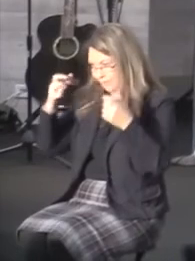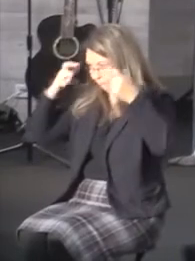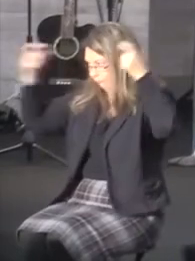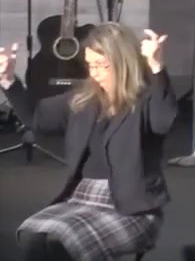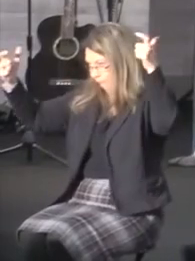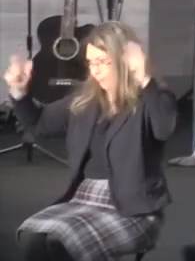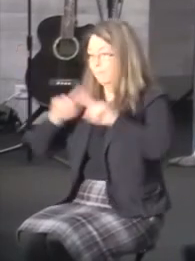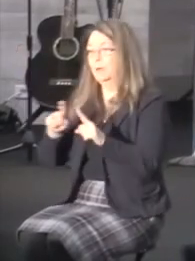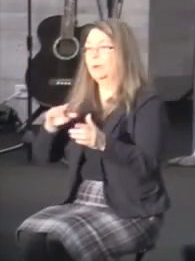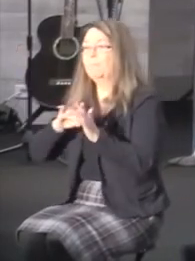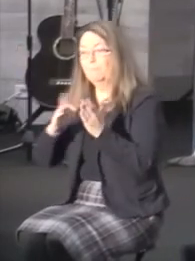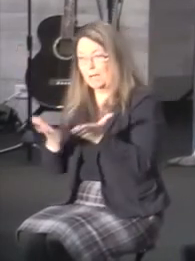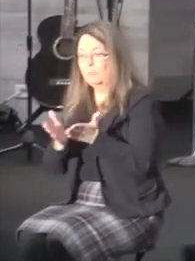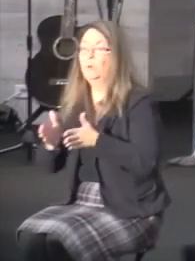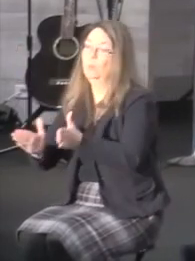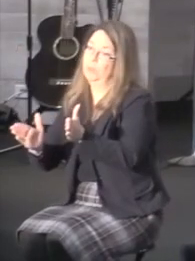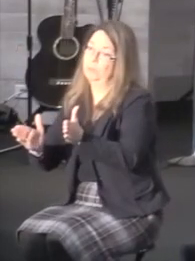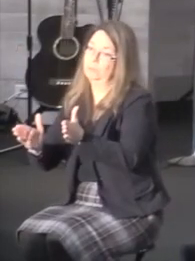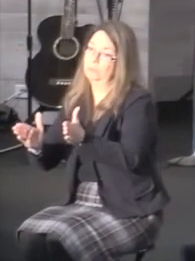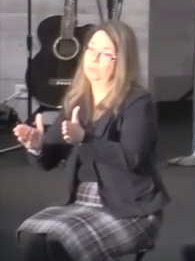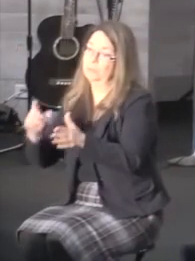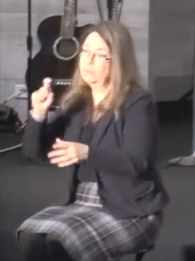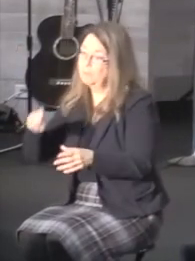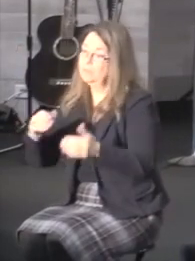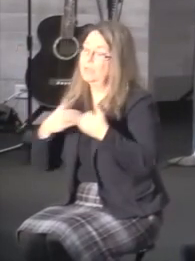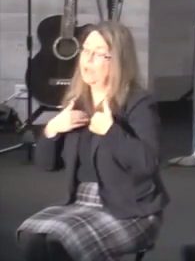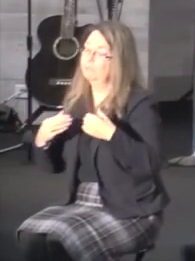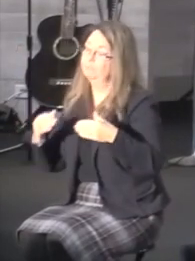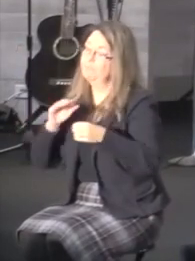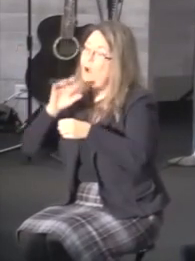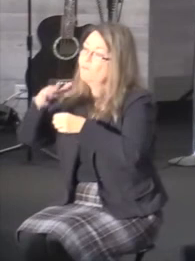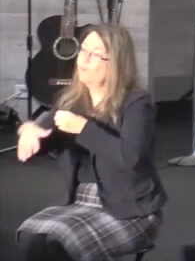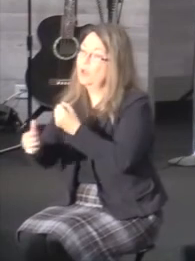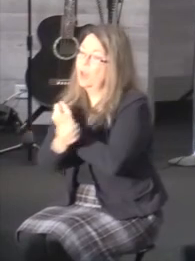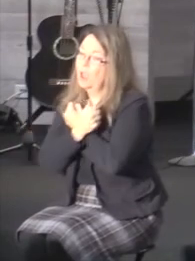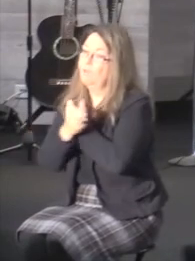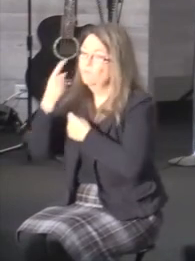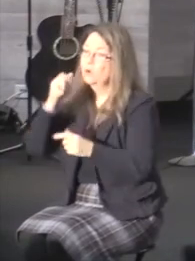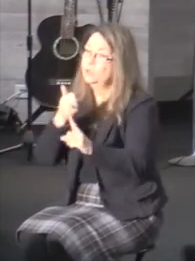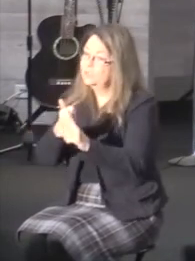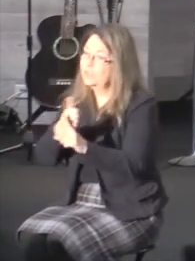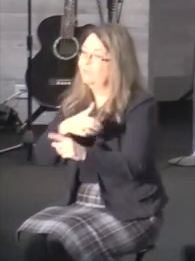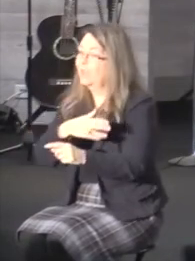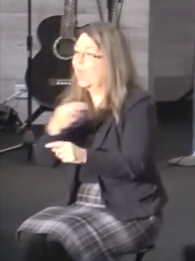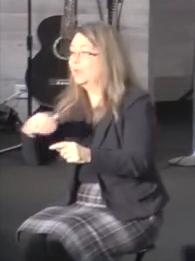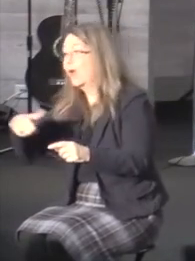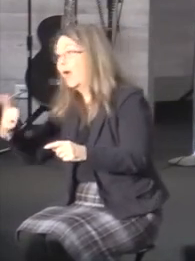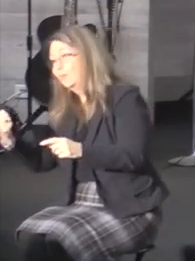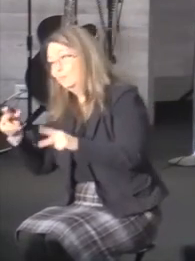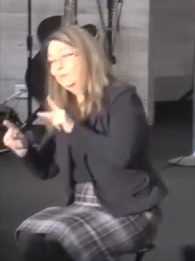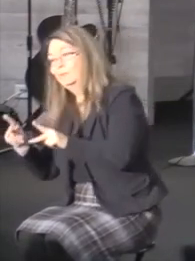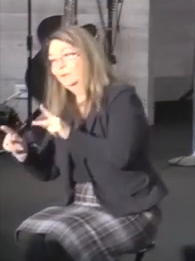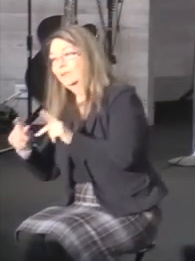way, but in a biblical way. You need to abound in love more and more for yourself, but also more and more for others. Give